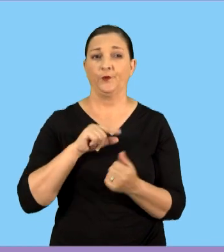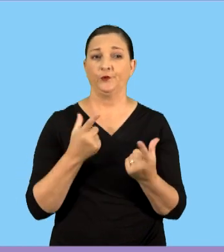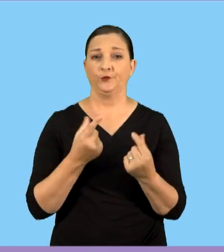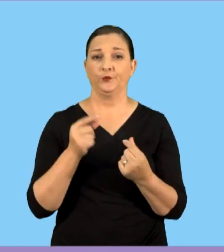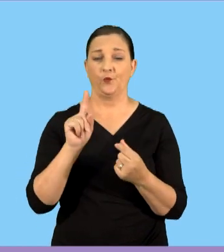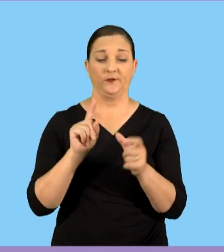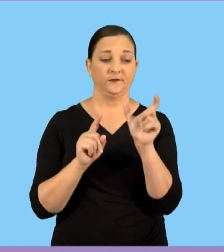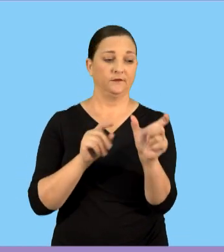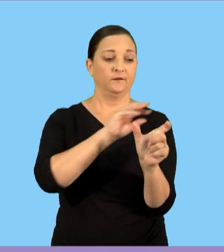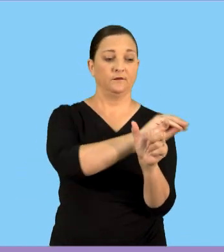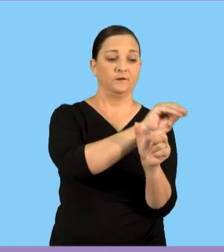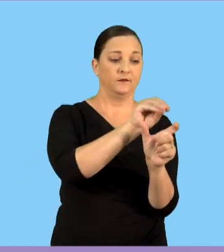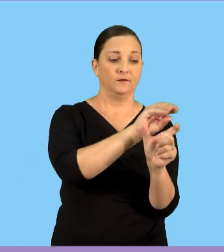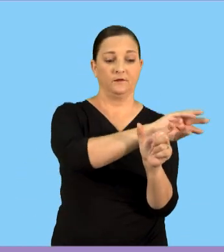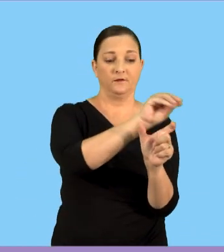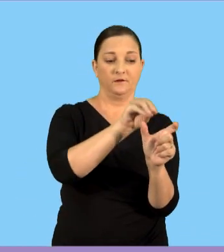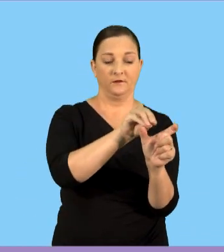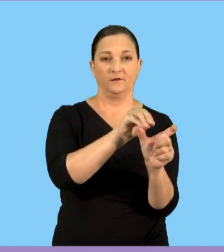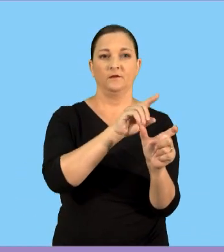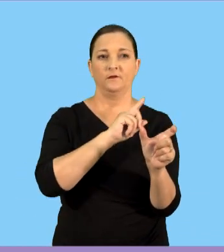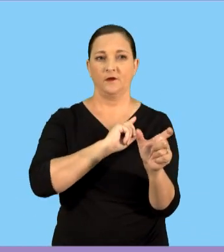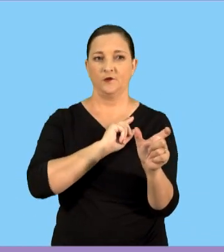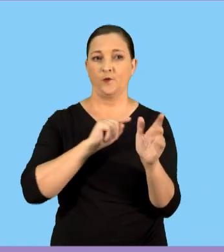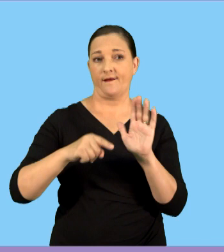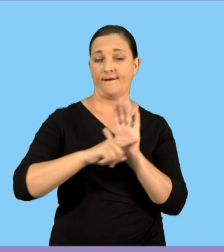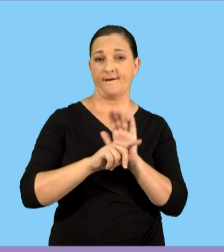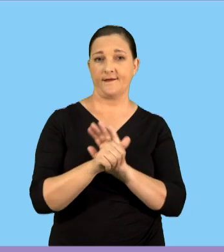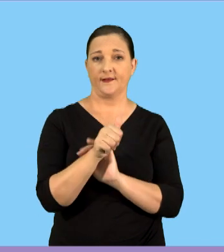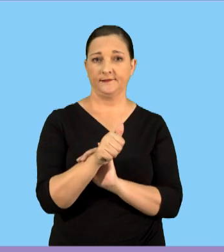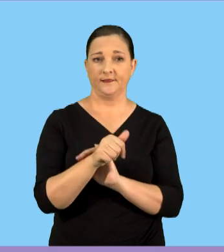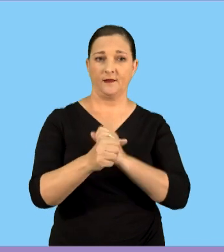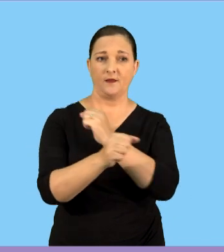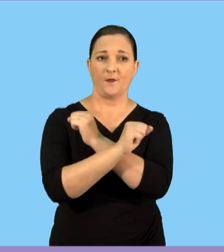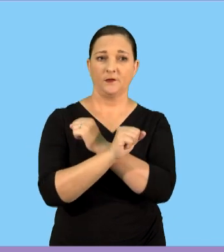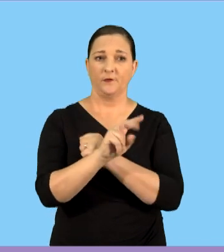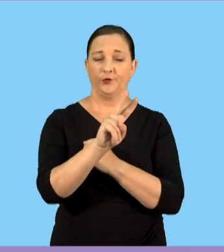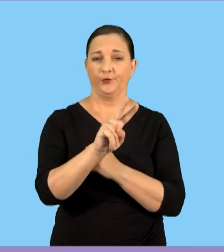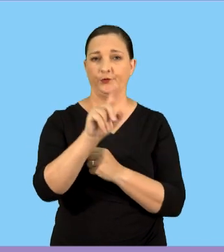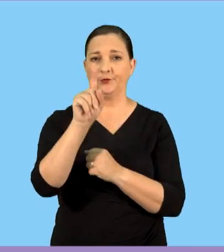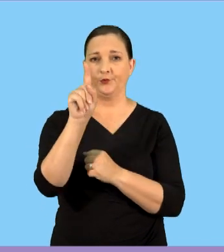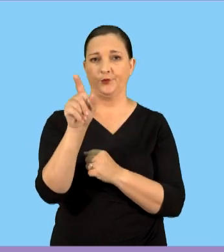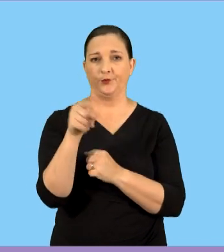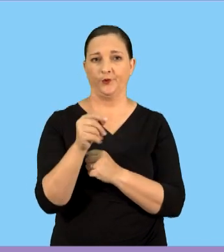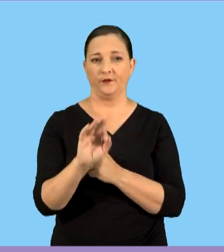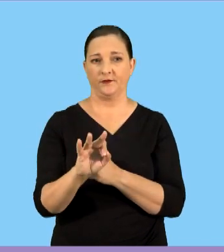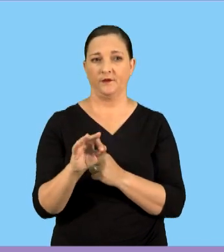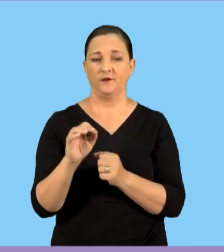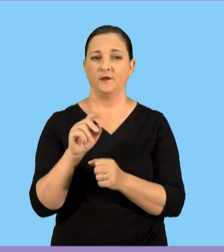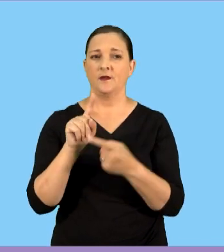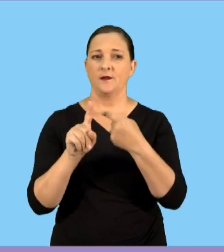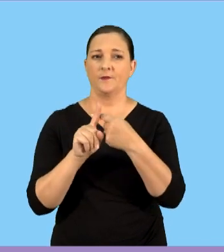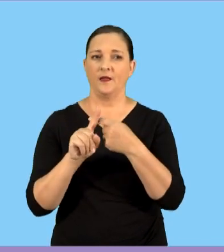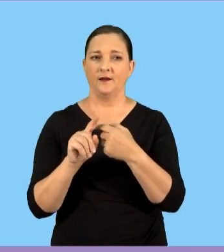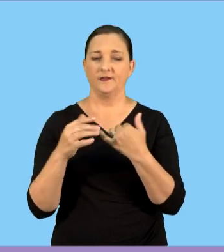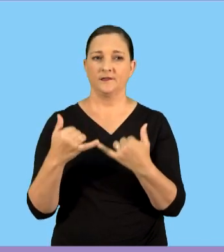to distribute that, and that is going to be now a negative 6 multiplied by 2/3. Now negative 6